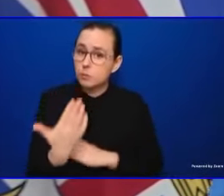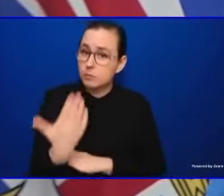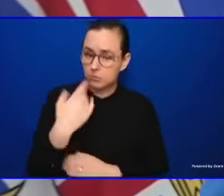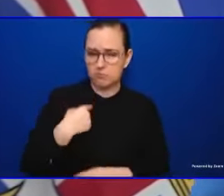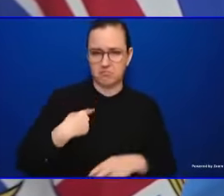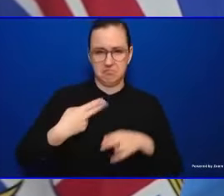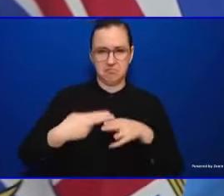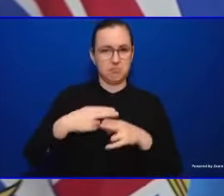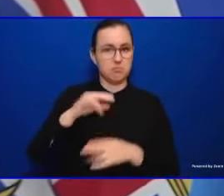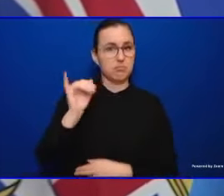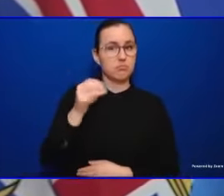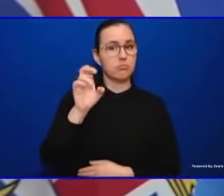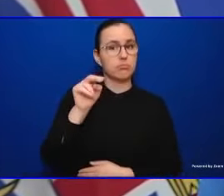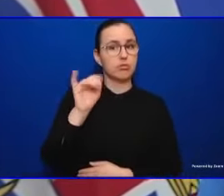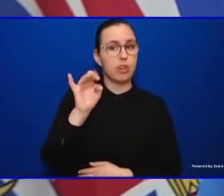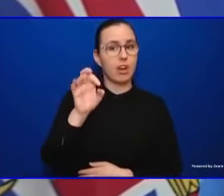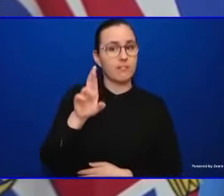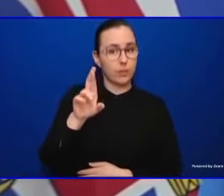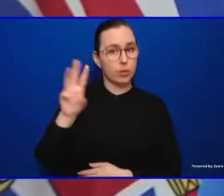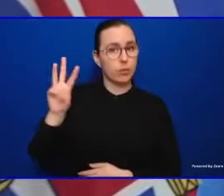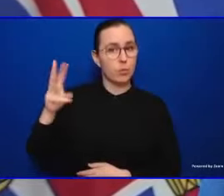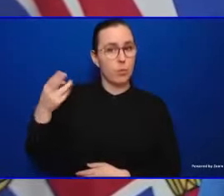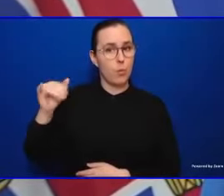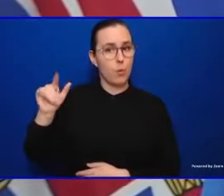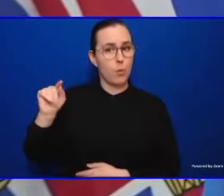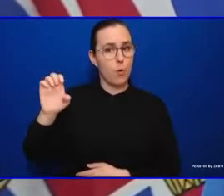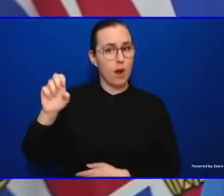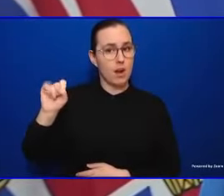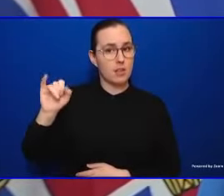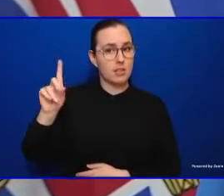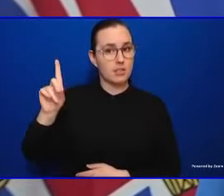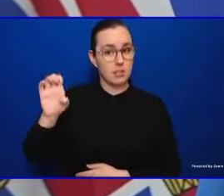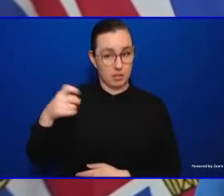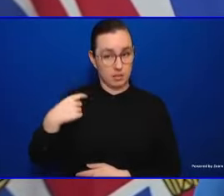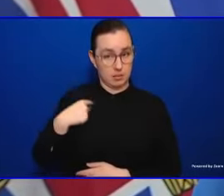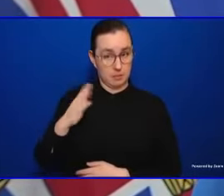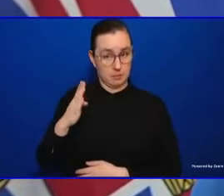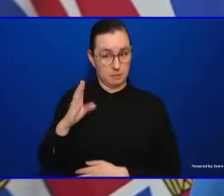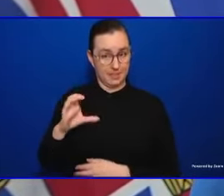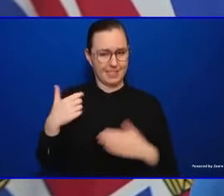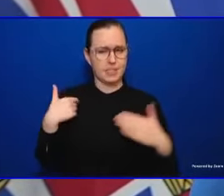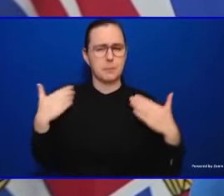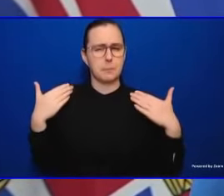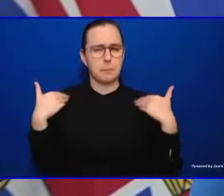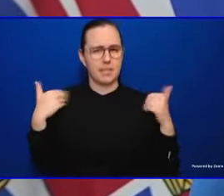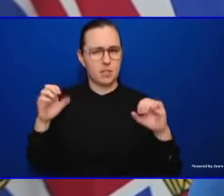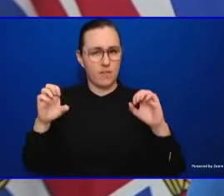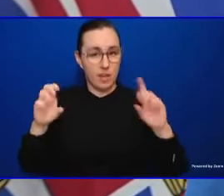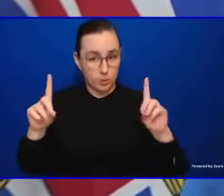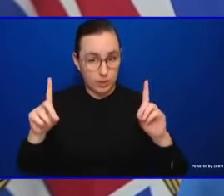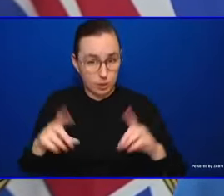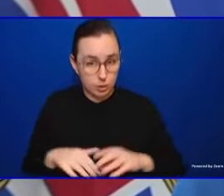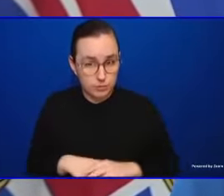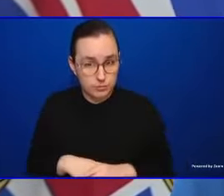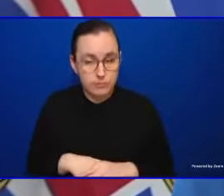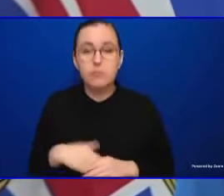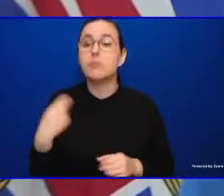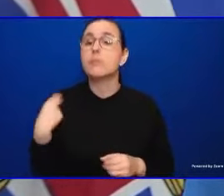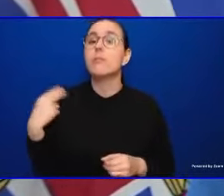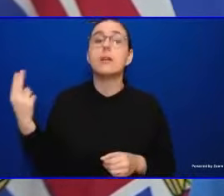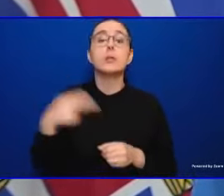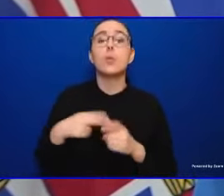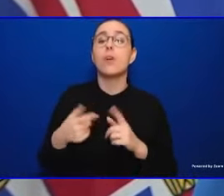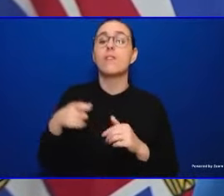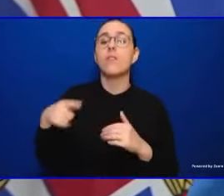it's an honour to join you this morning from the traditional territory of the Musqueam, Tsleil-Waututh, and Squamish peoples. I wanted